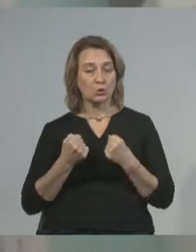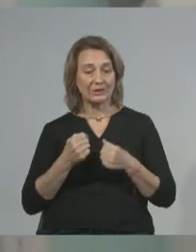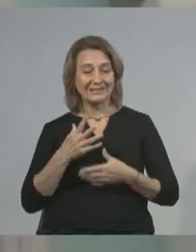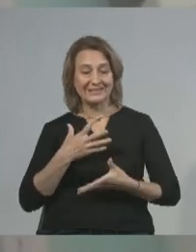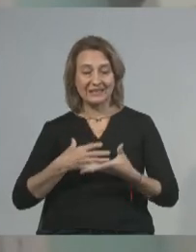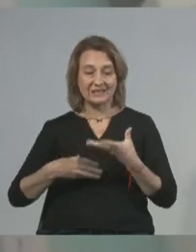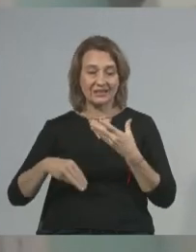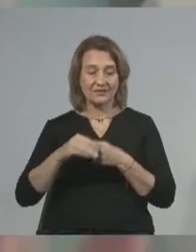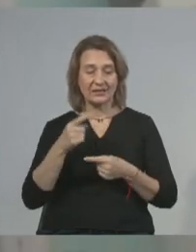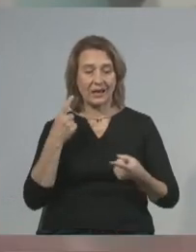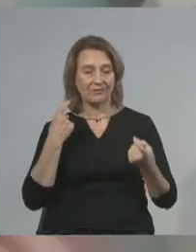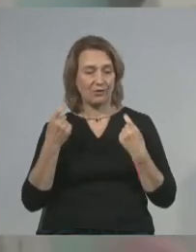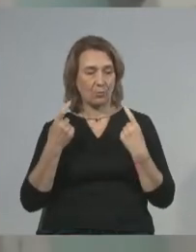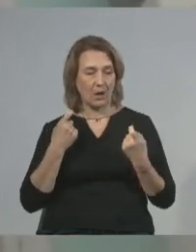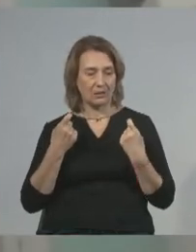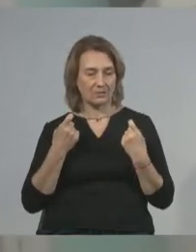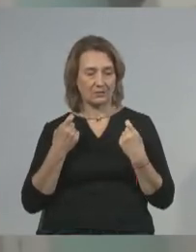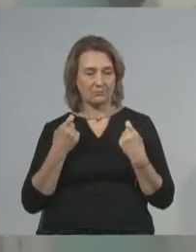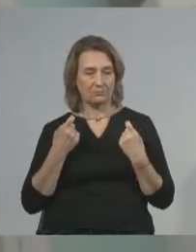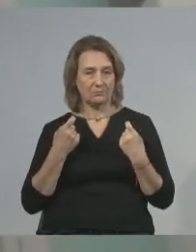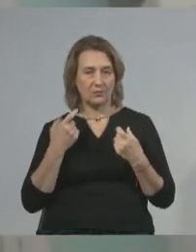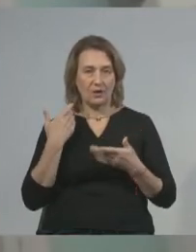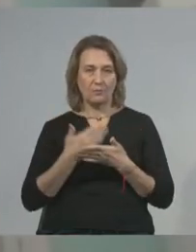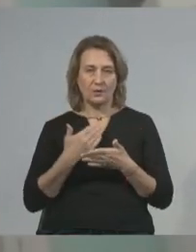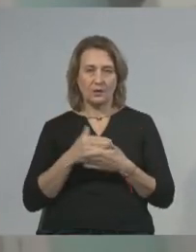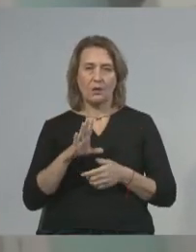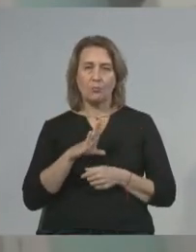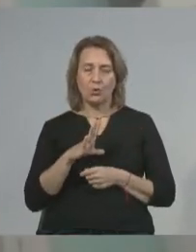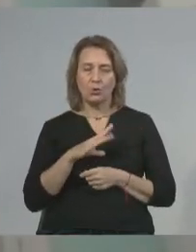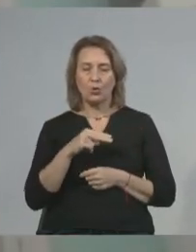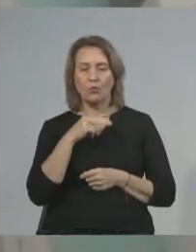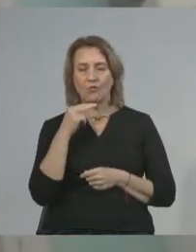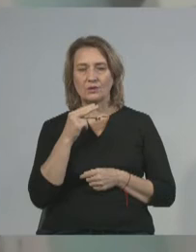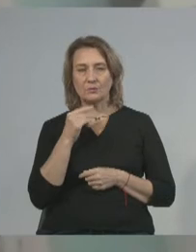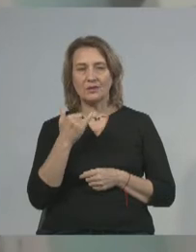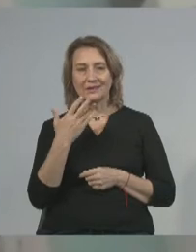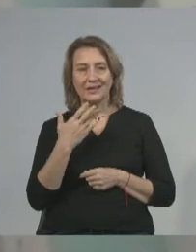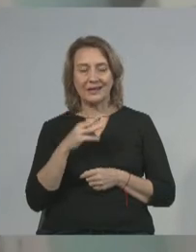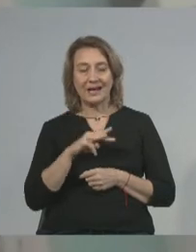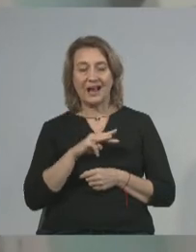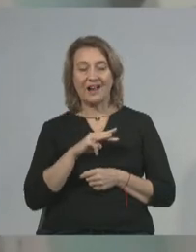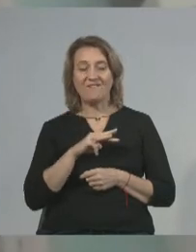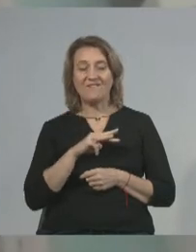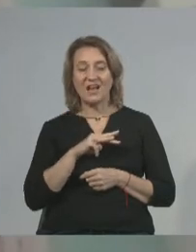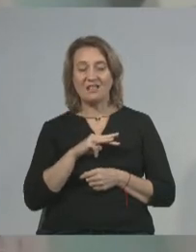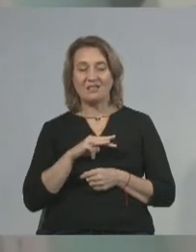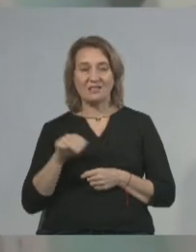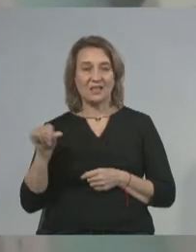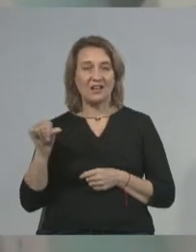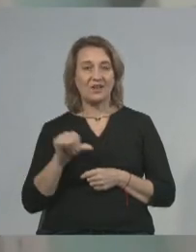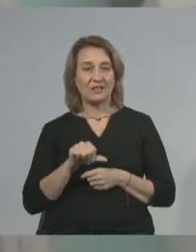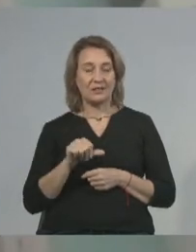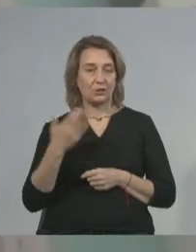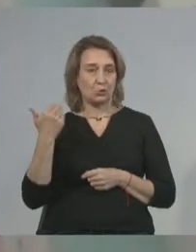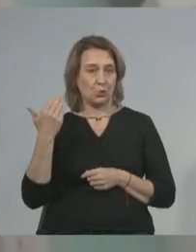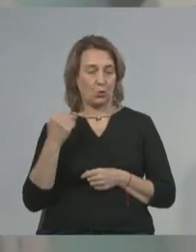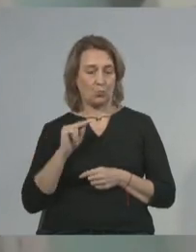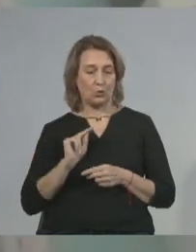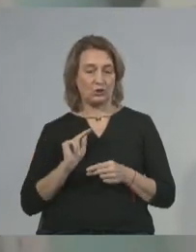i there was this remark um a few minutes ago that uh because of the democracy